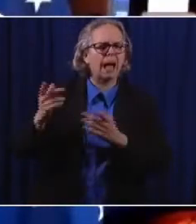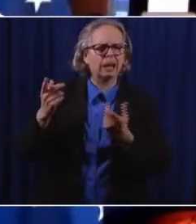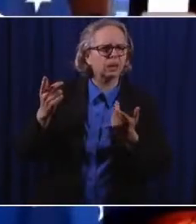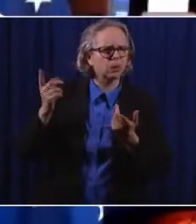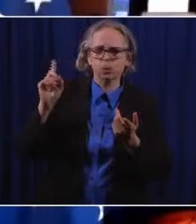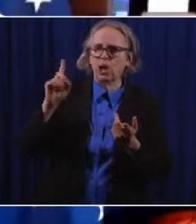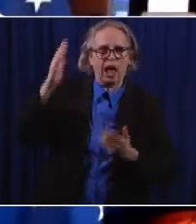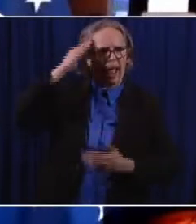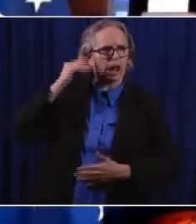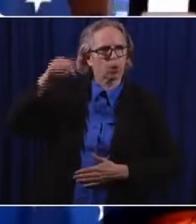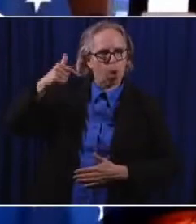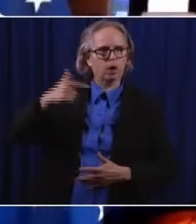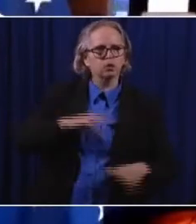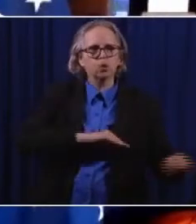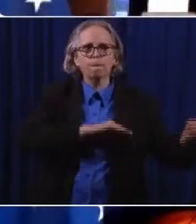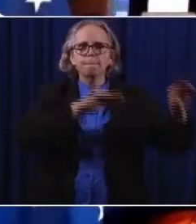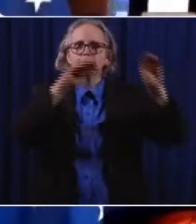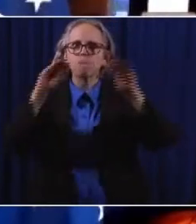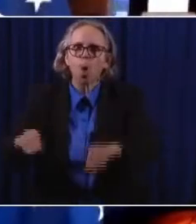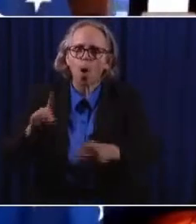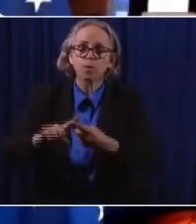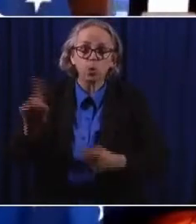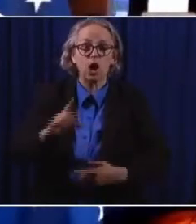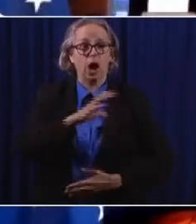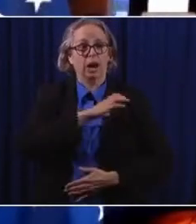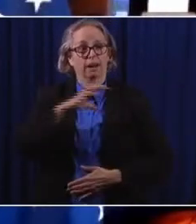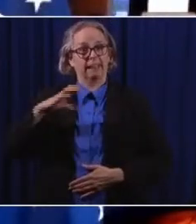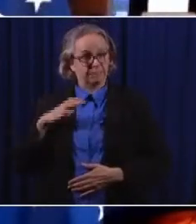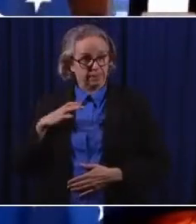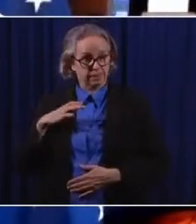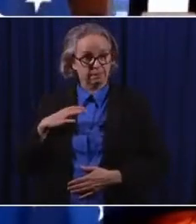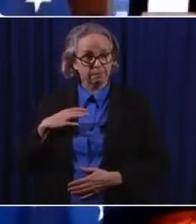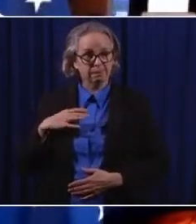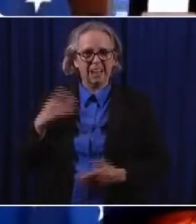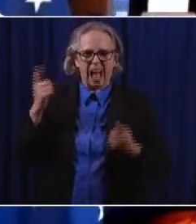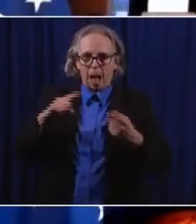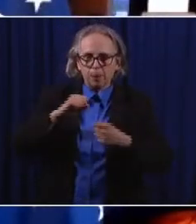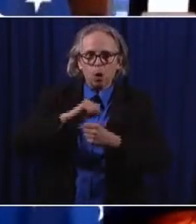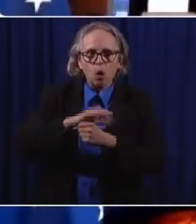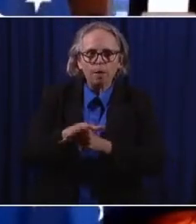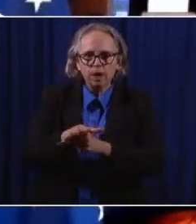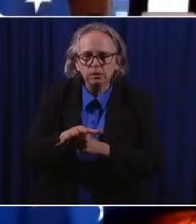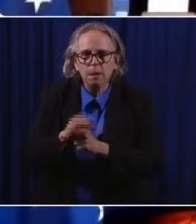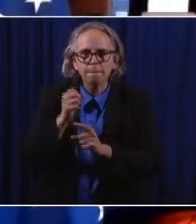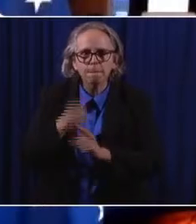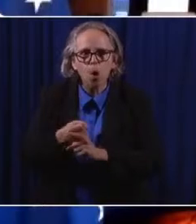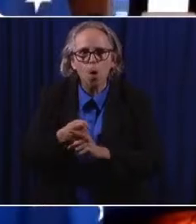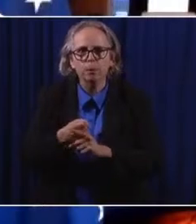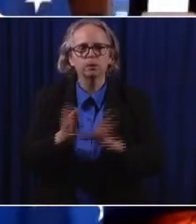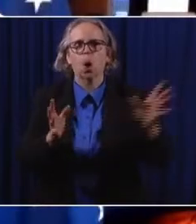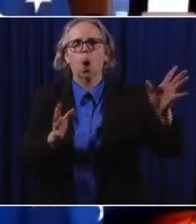postponed, the physical location of the headquarters until 2021, but that doesn't mean that the